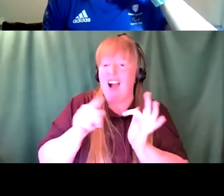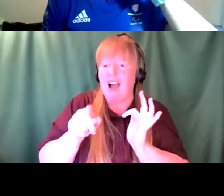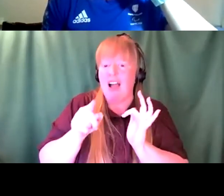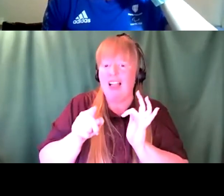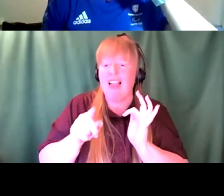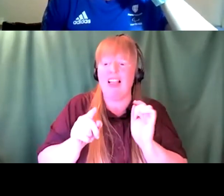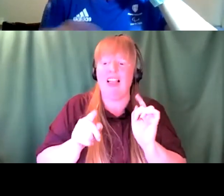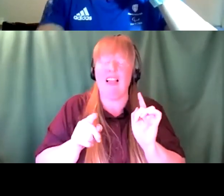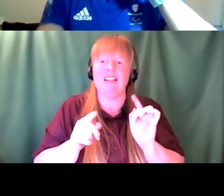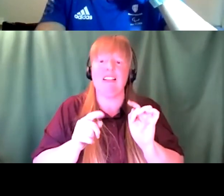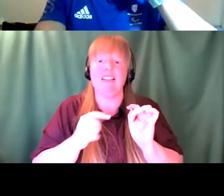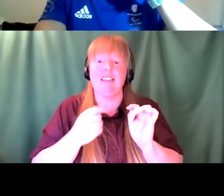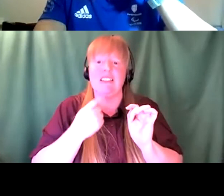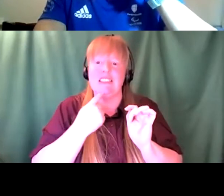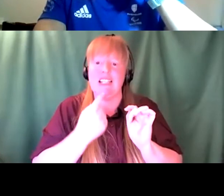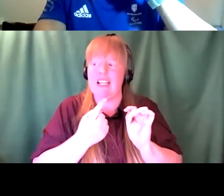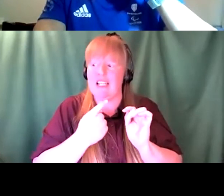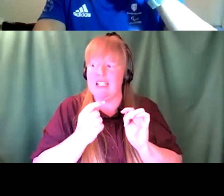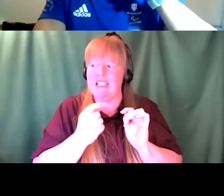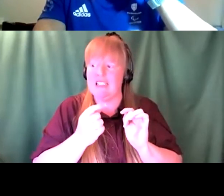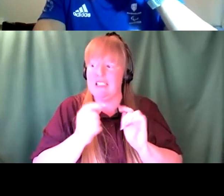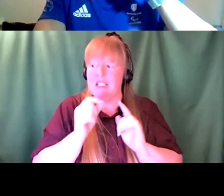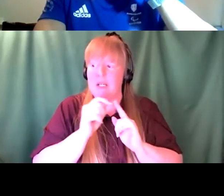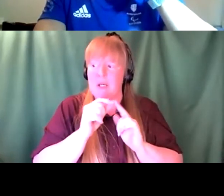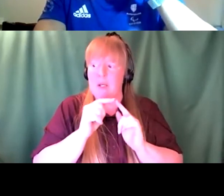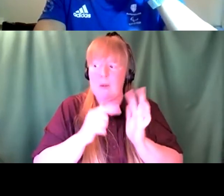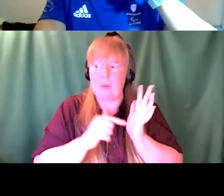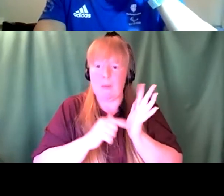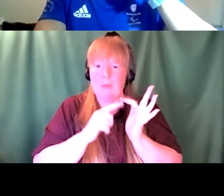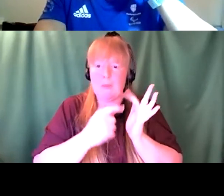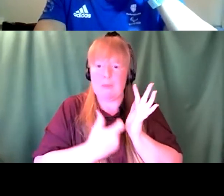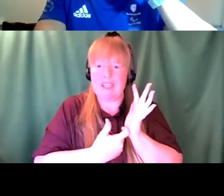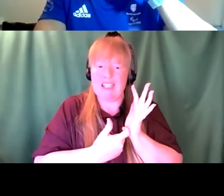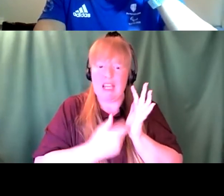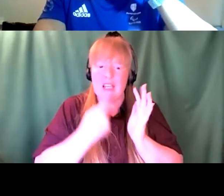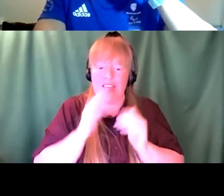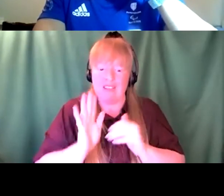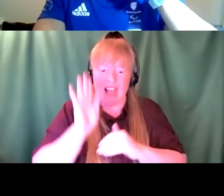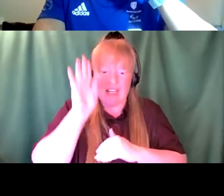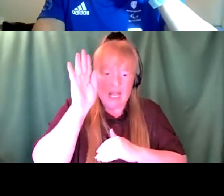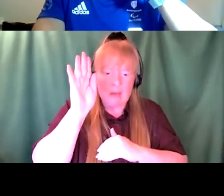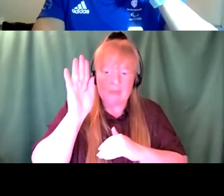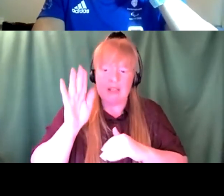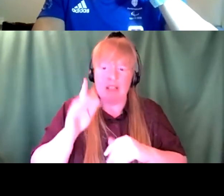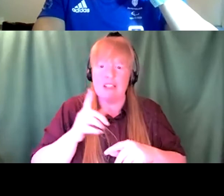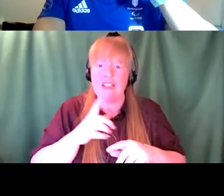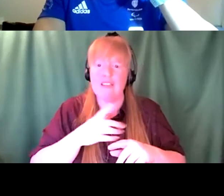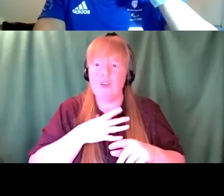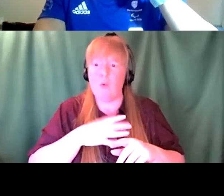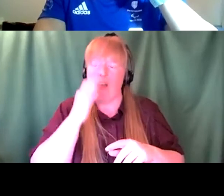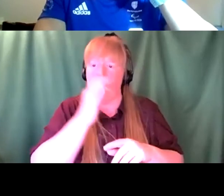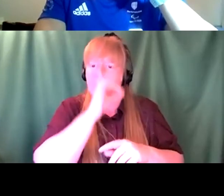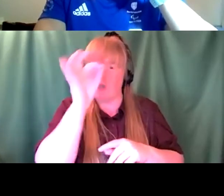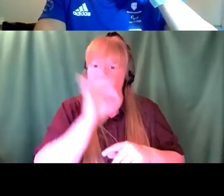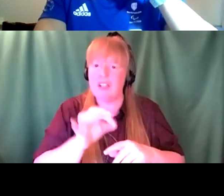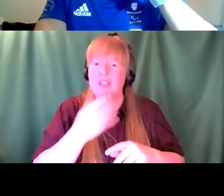one of the participants, Peter Sanders, who has his hand raised. But if you would like to ask a question,